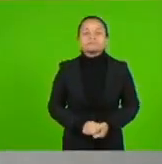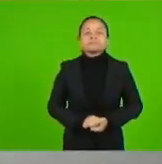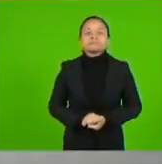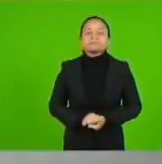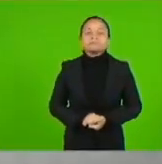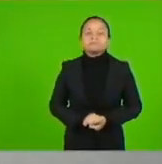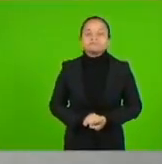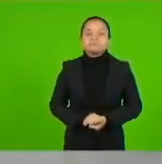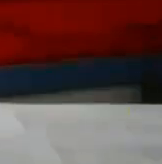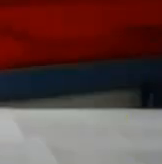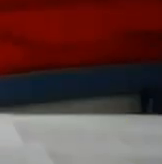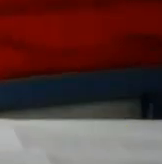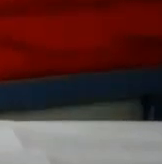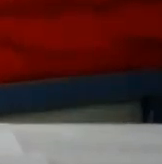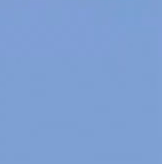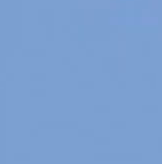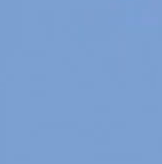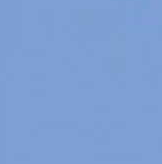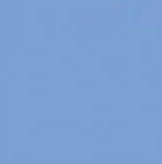most.